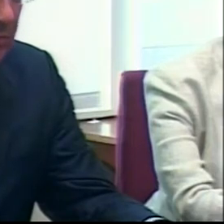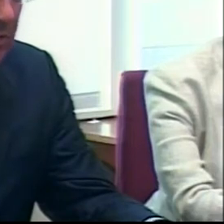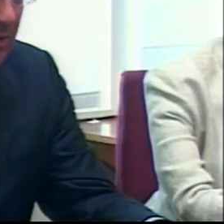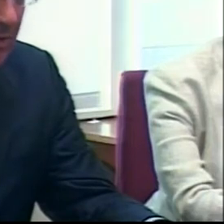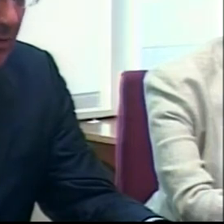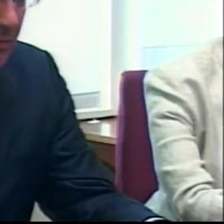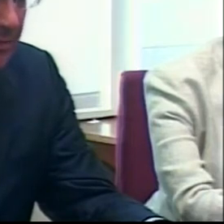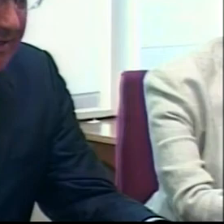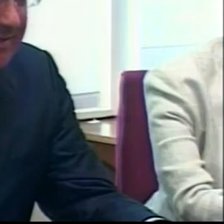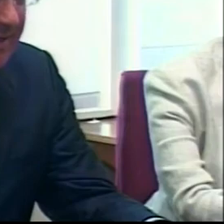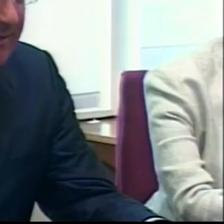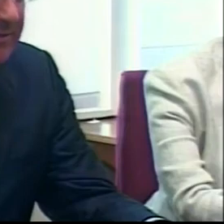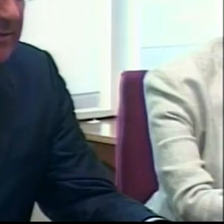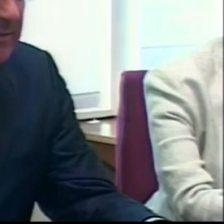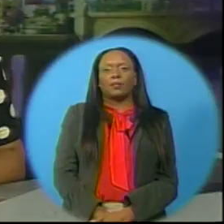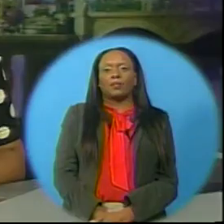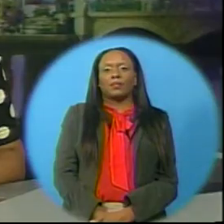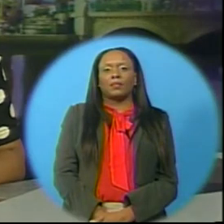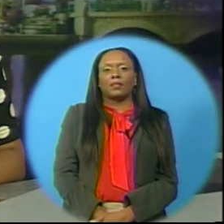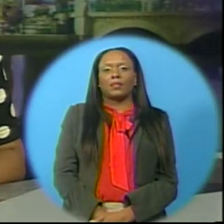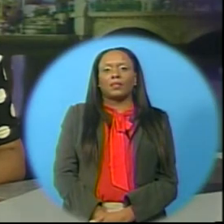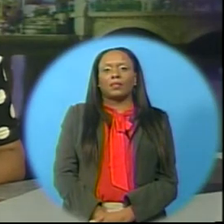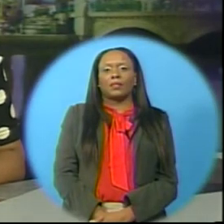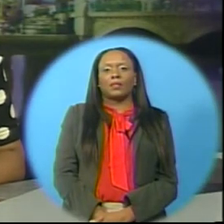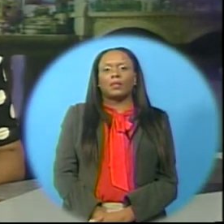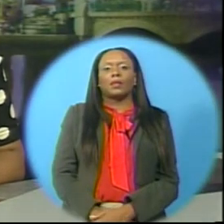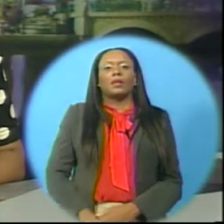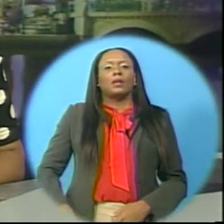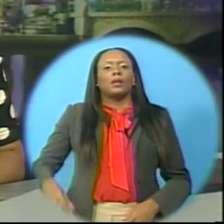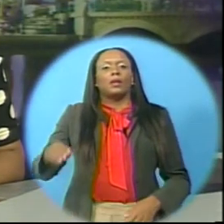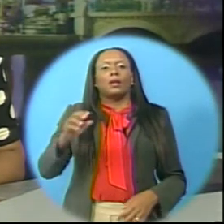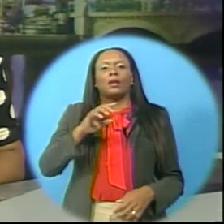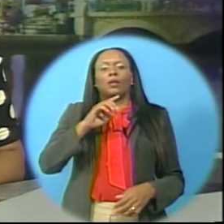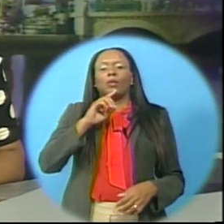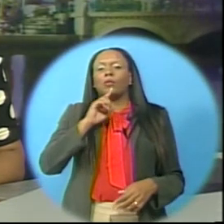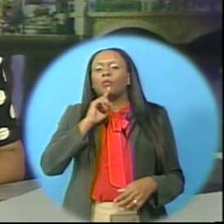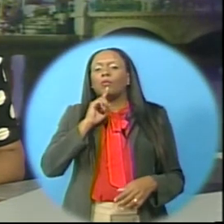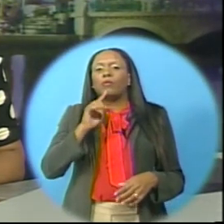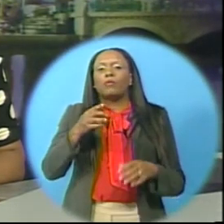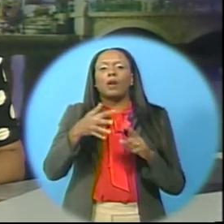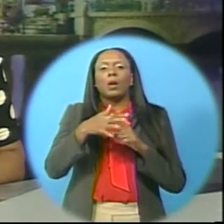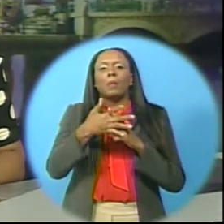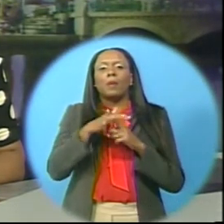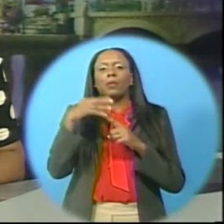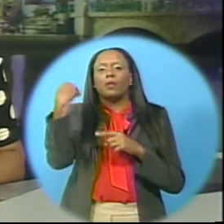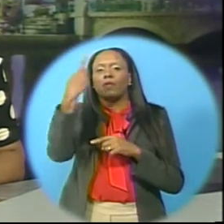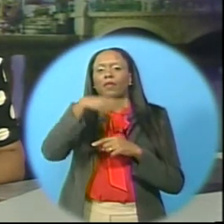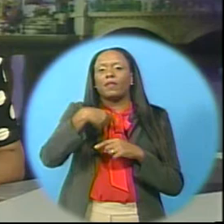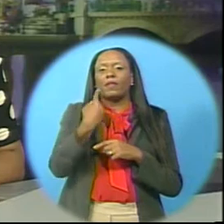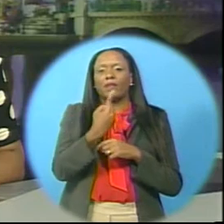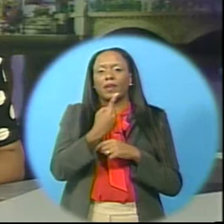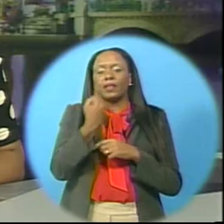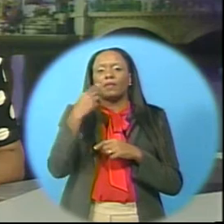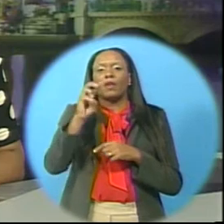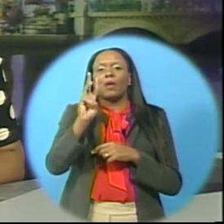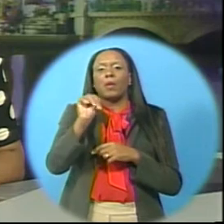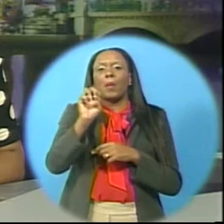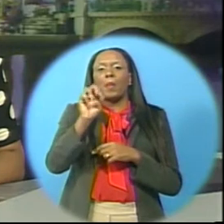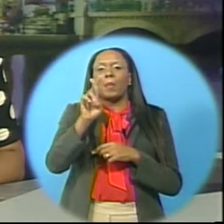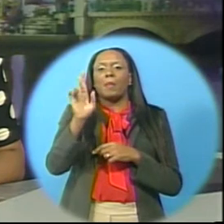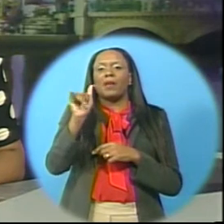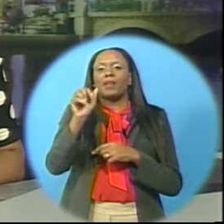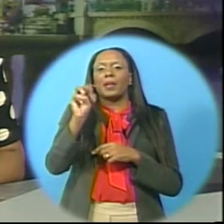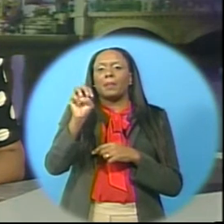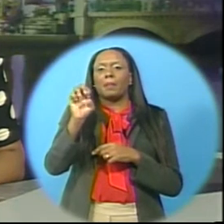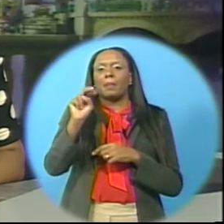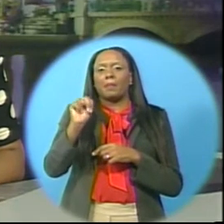to repeat that. One of the major faces in one of Barbados's most popular and internationally acclaimed bands, the